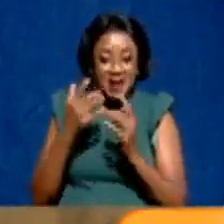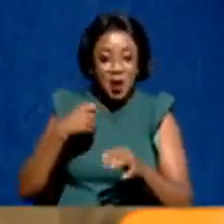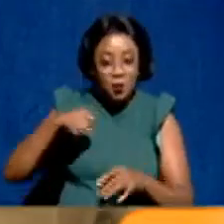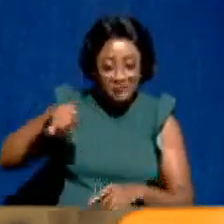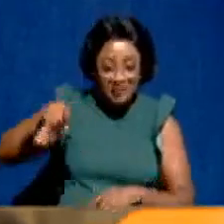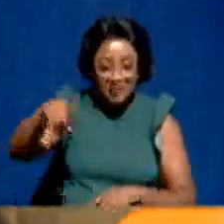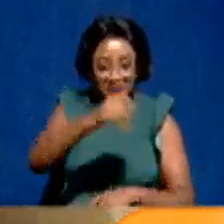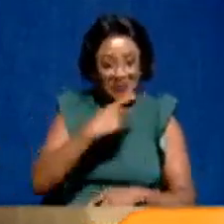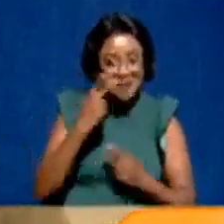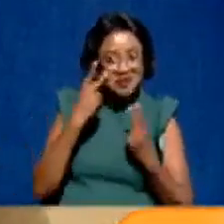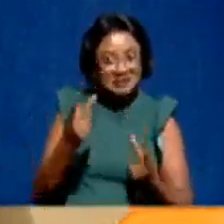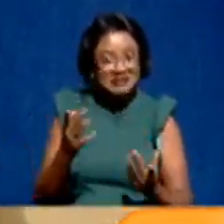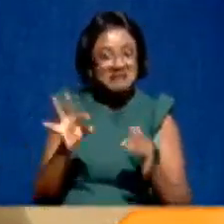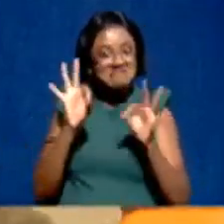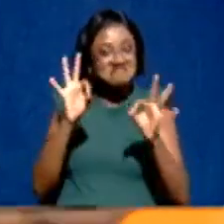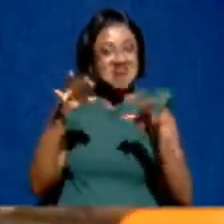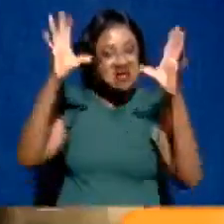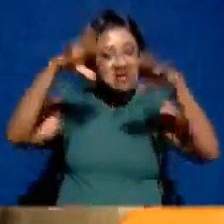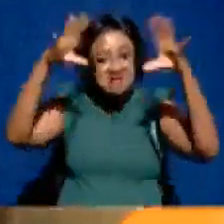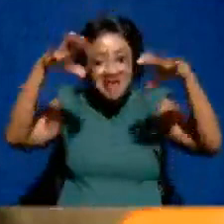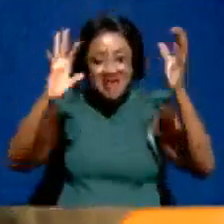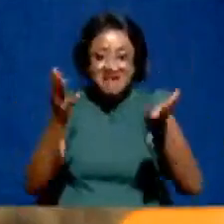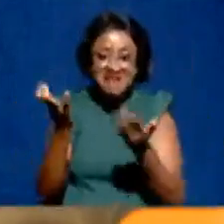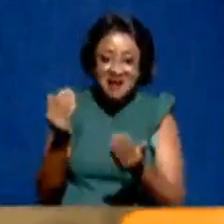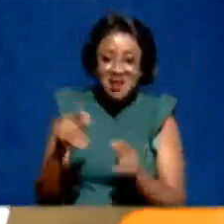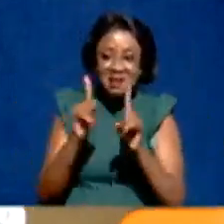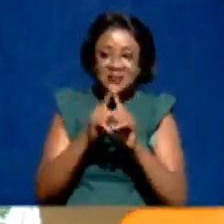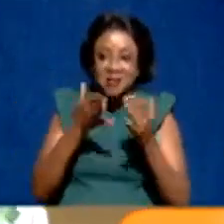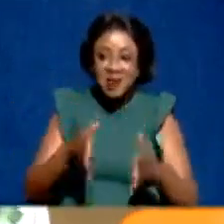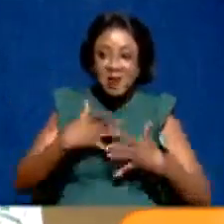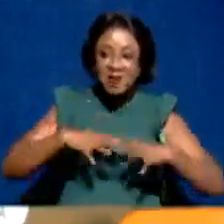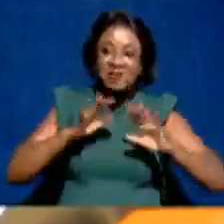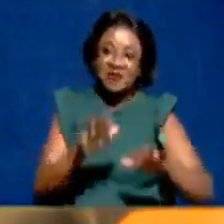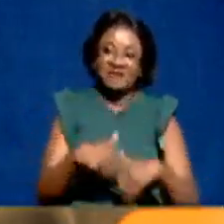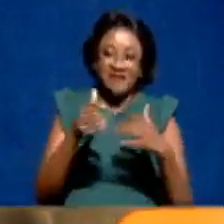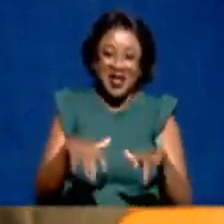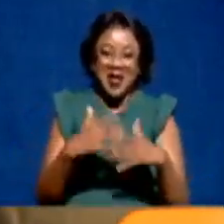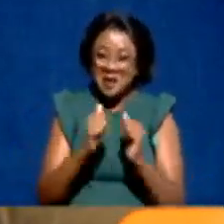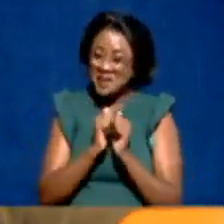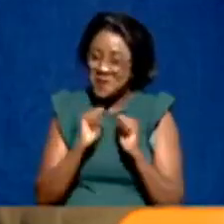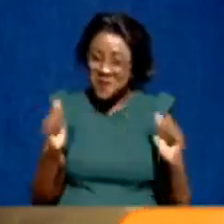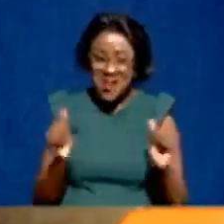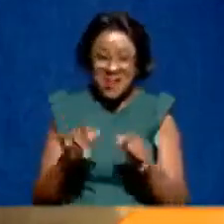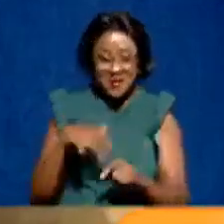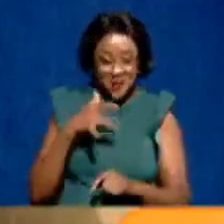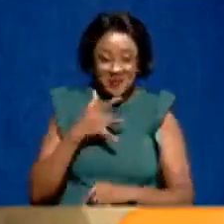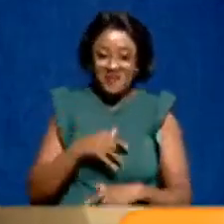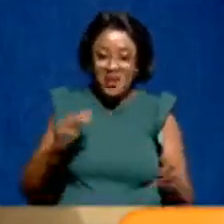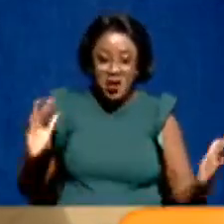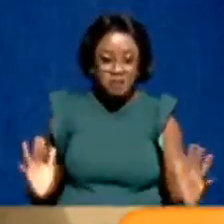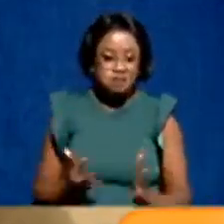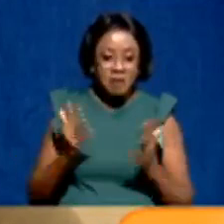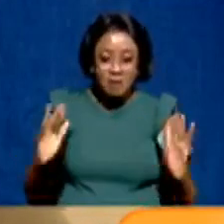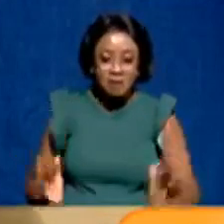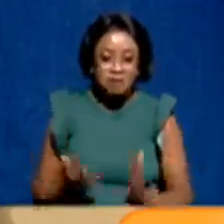mvua kunyesha na hata sahi mashambani watu wanapata chakula vizuri. Na ndio tumetia nguvu na